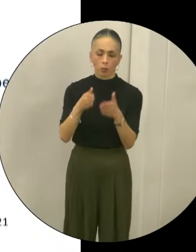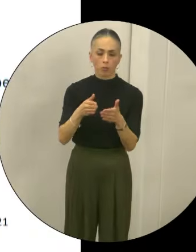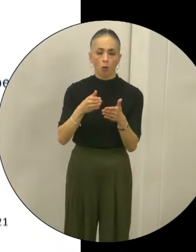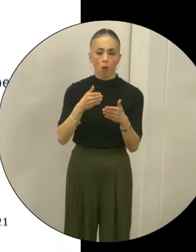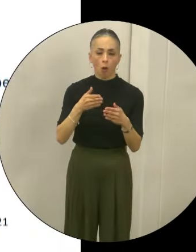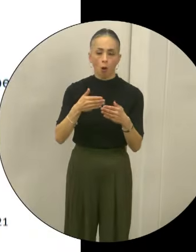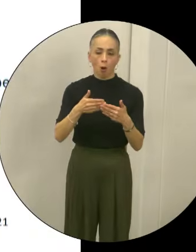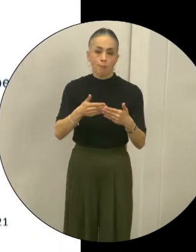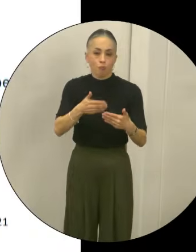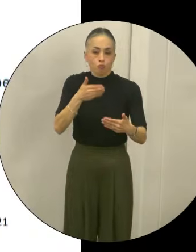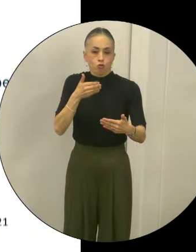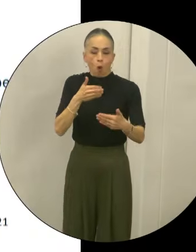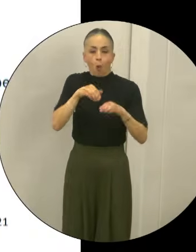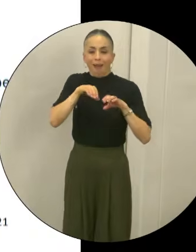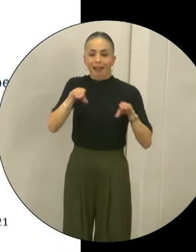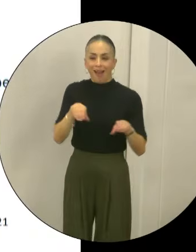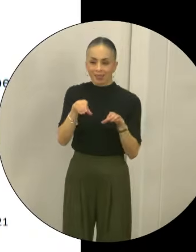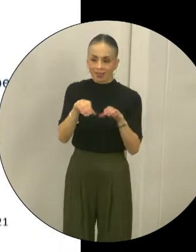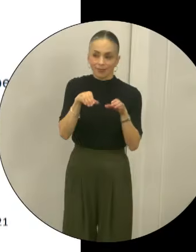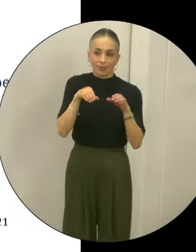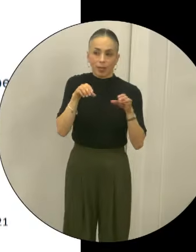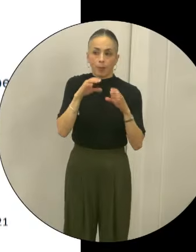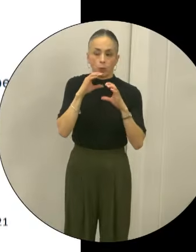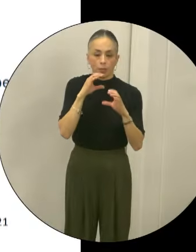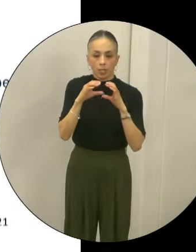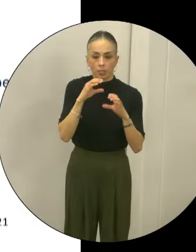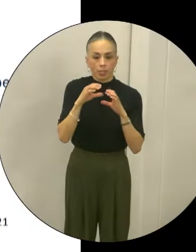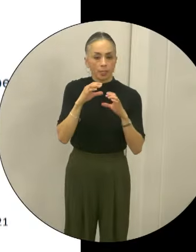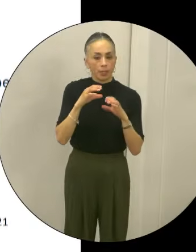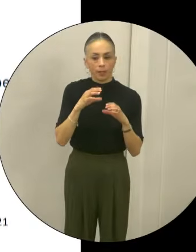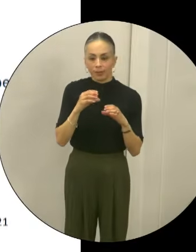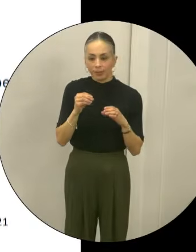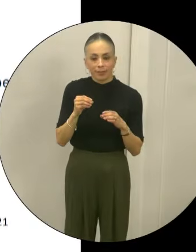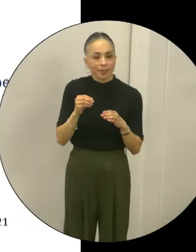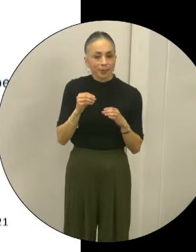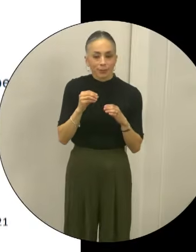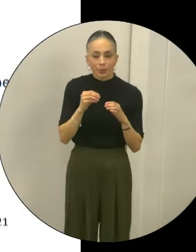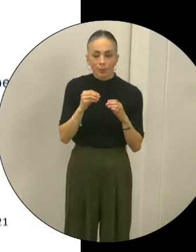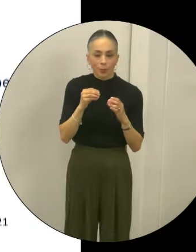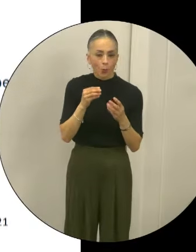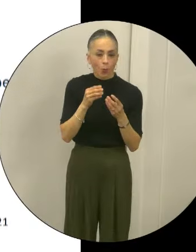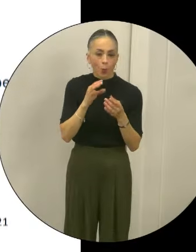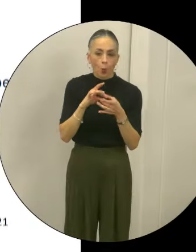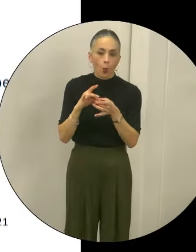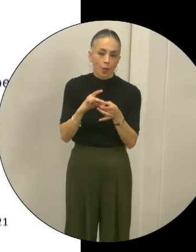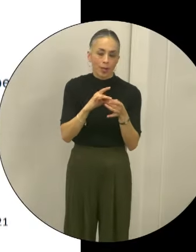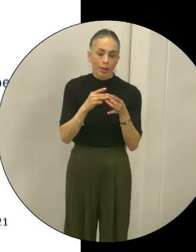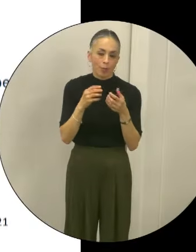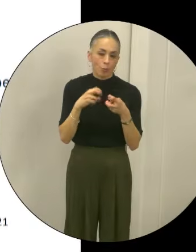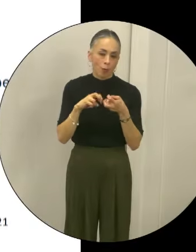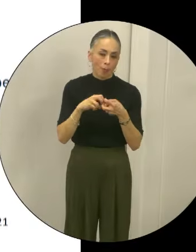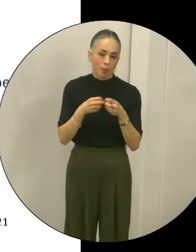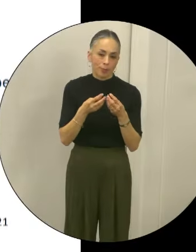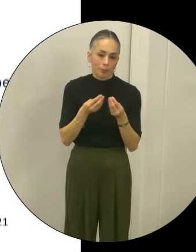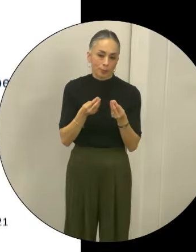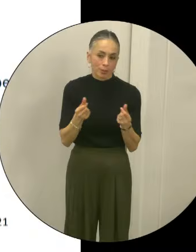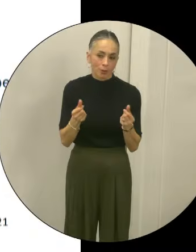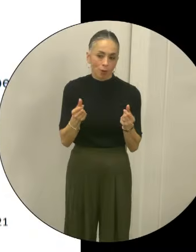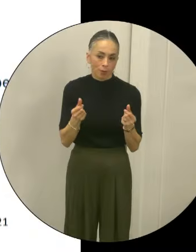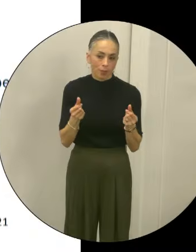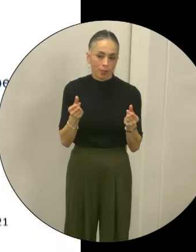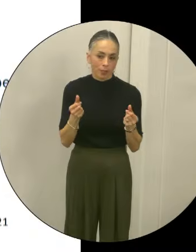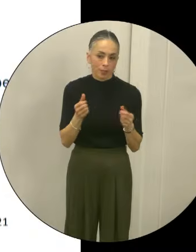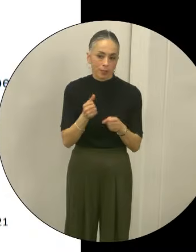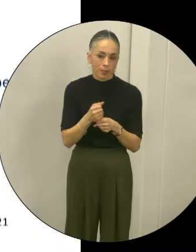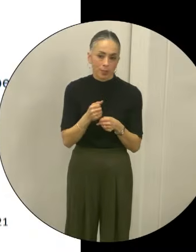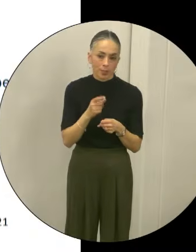proactive interagency communication and coordinated problem solving to promote safety, prevent incidents, and ensure